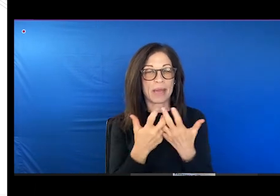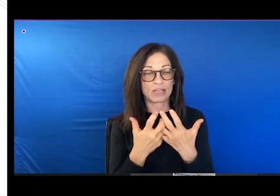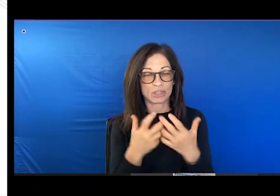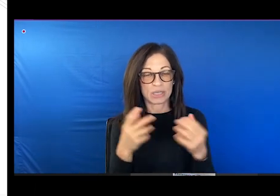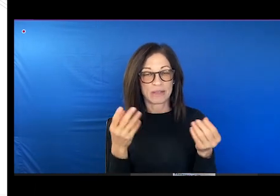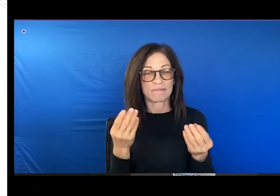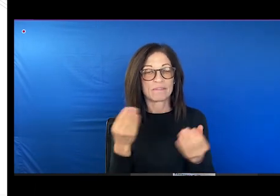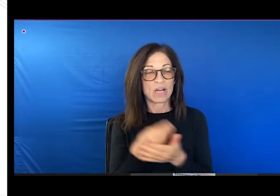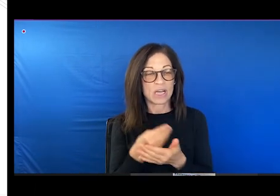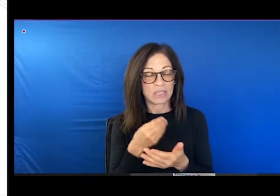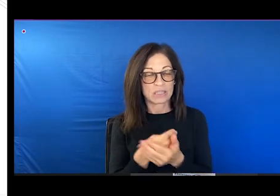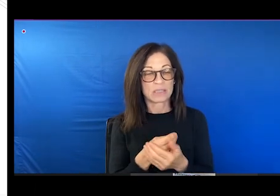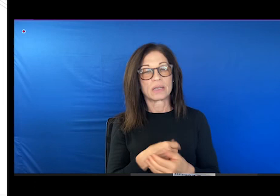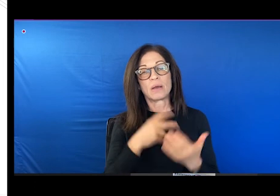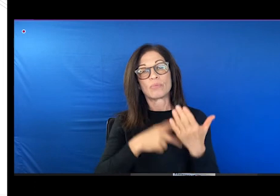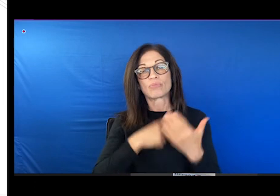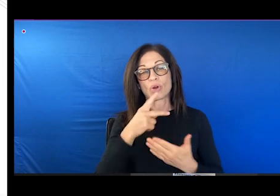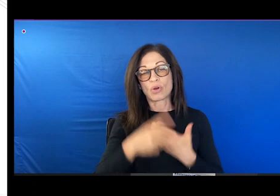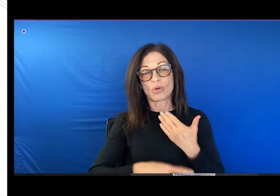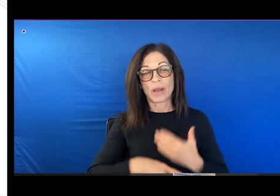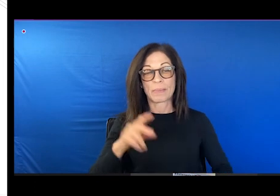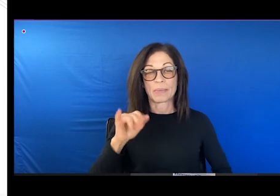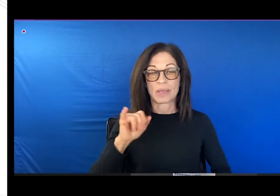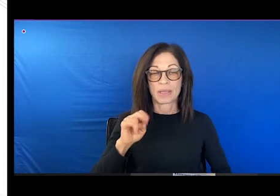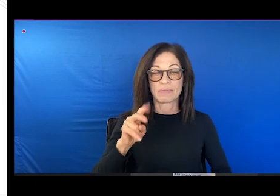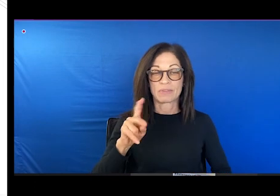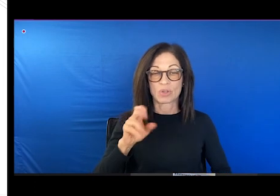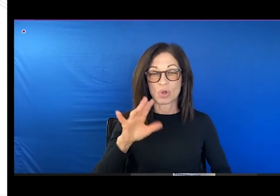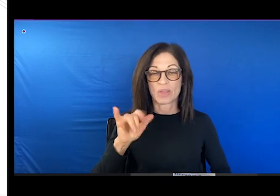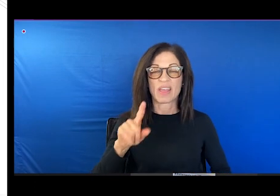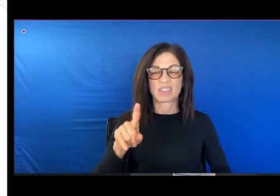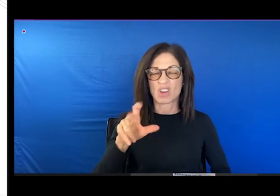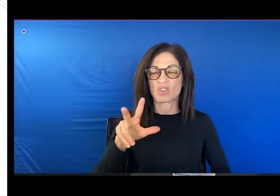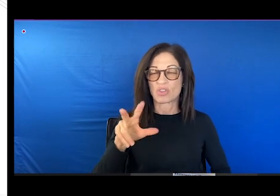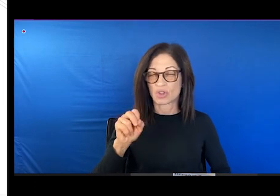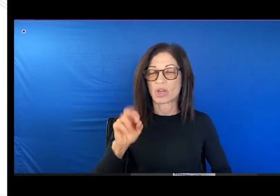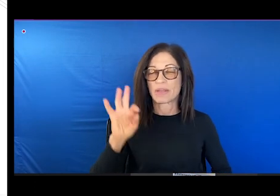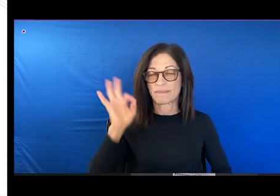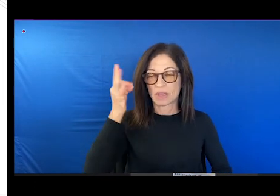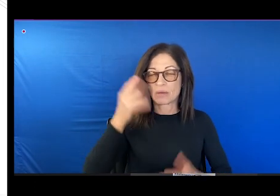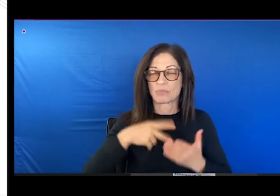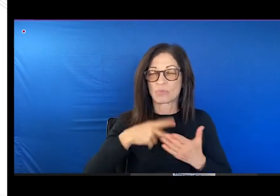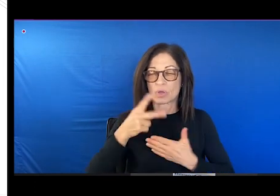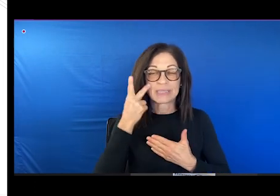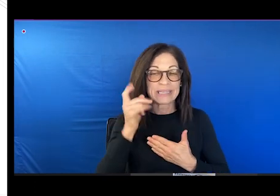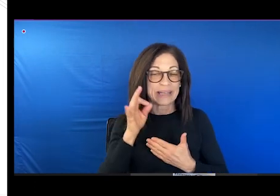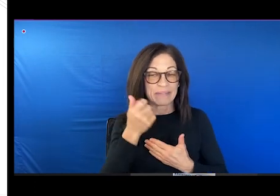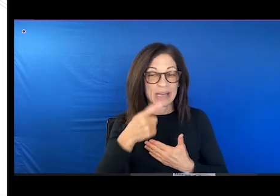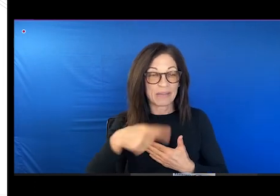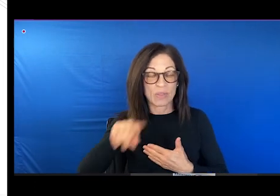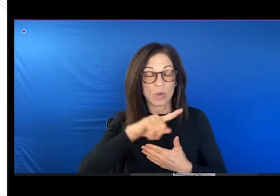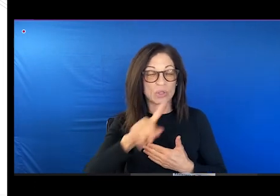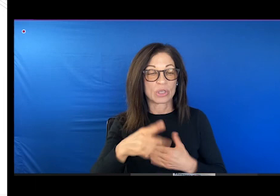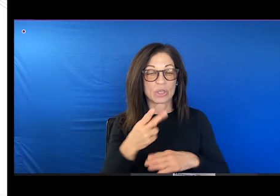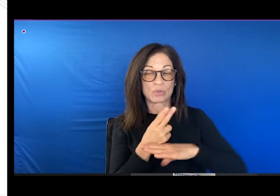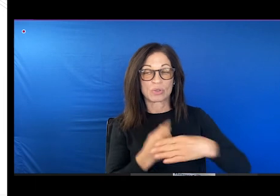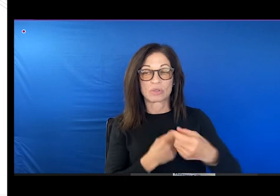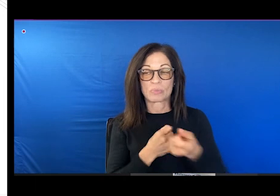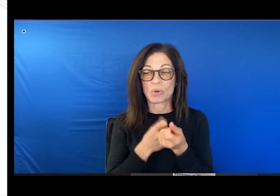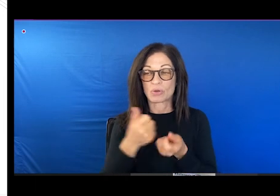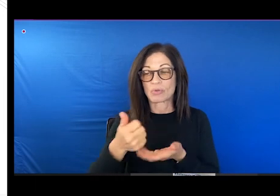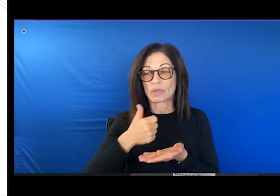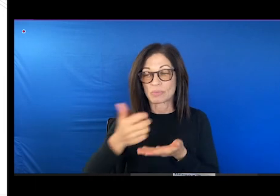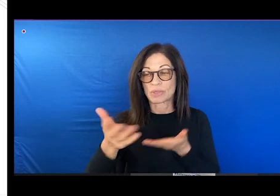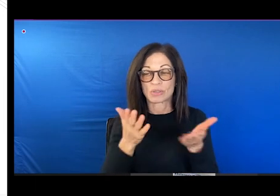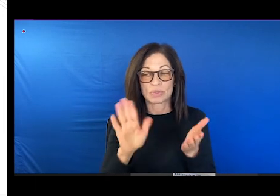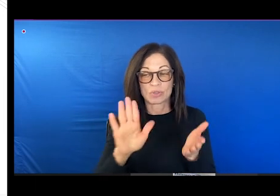matching funds money. The program inventory, again, that's the 130 federal programs. Find out whether any of them could be used